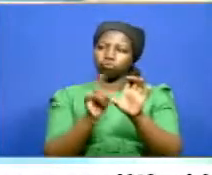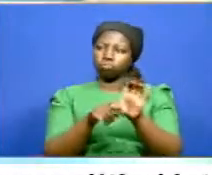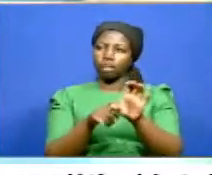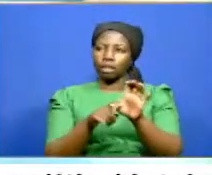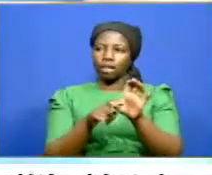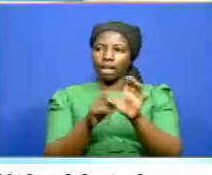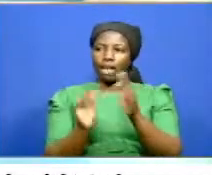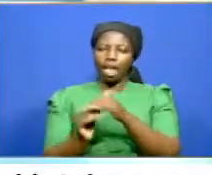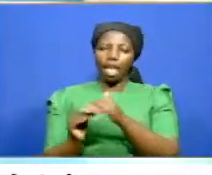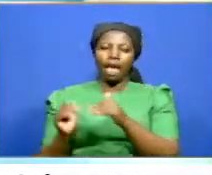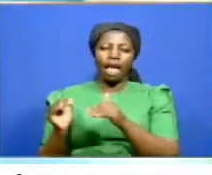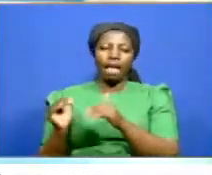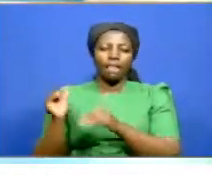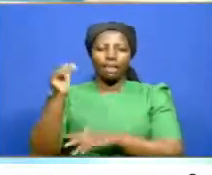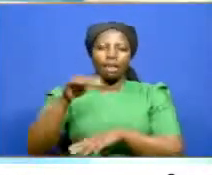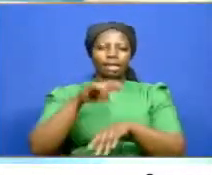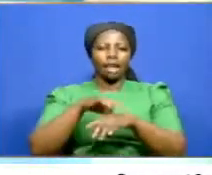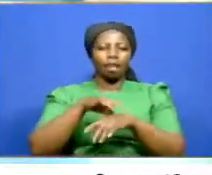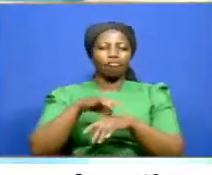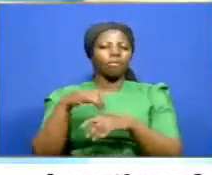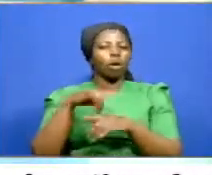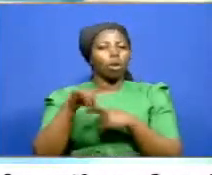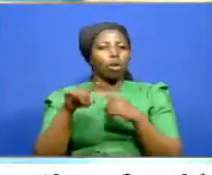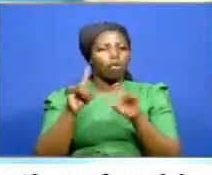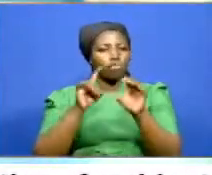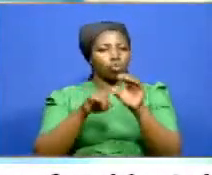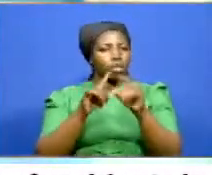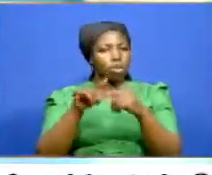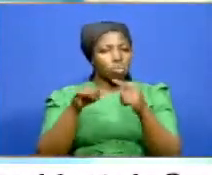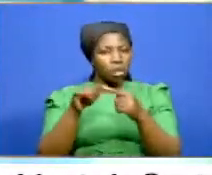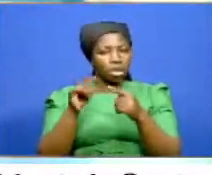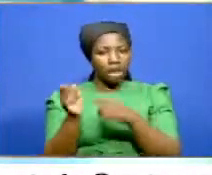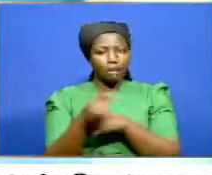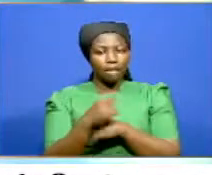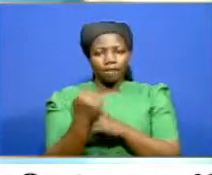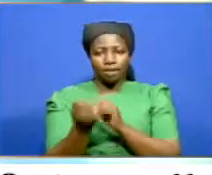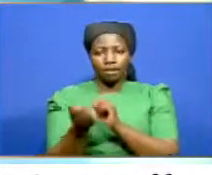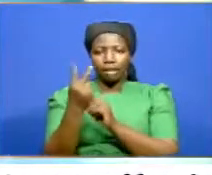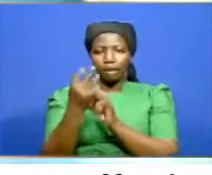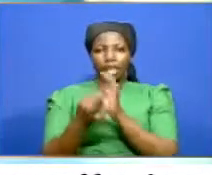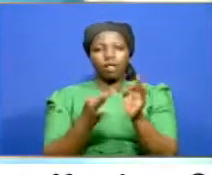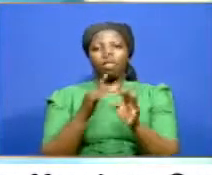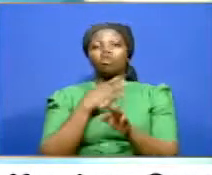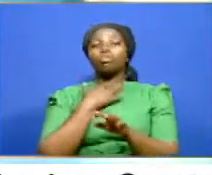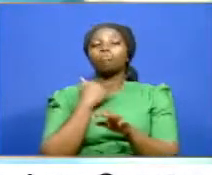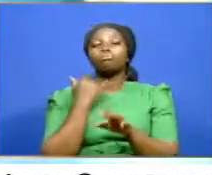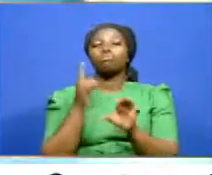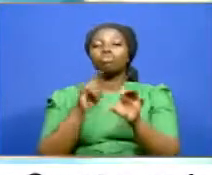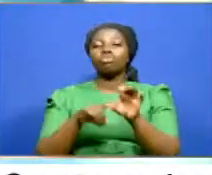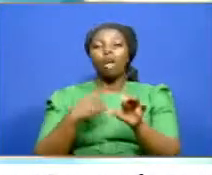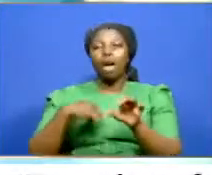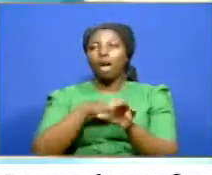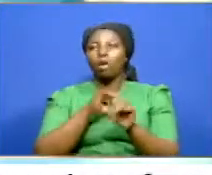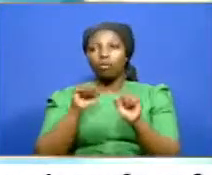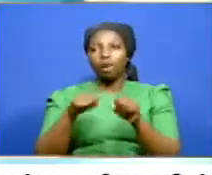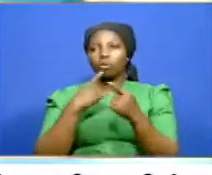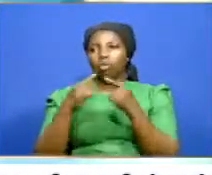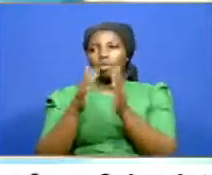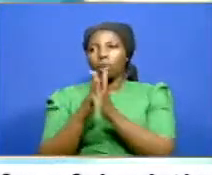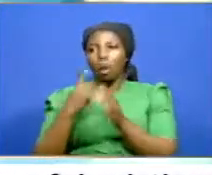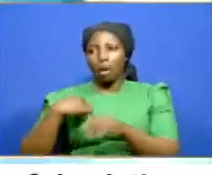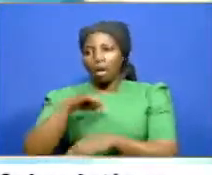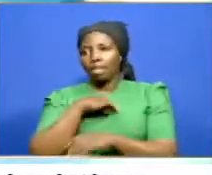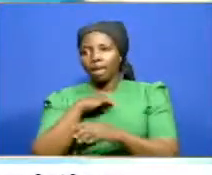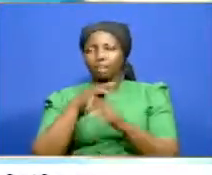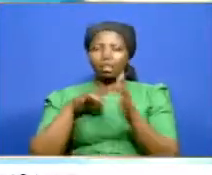again during the December. So if at all you want to just join us, just, you know, you can link with us on all our social media handles, Arrow Sports